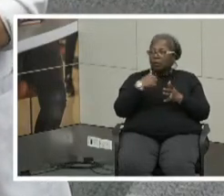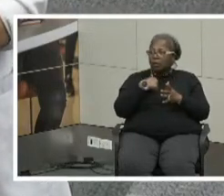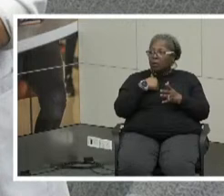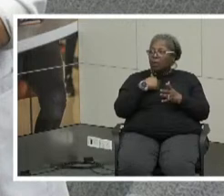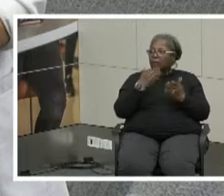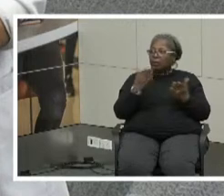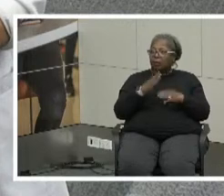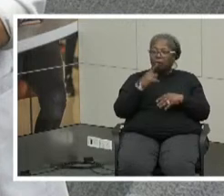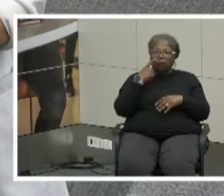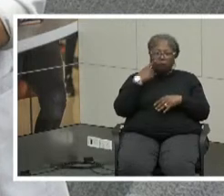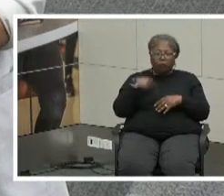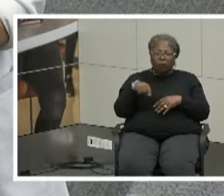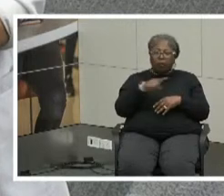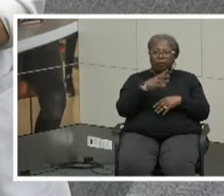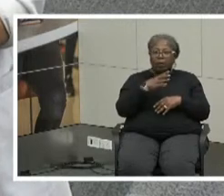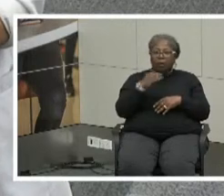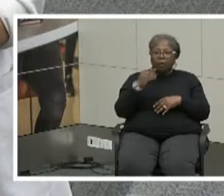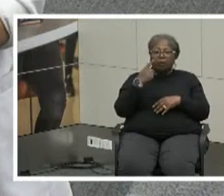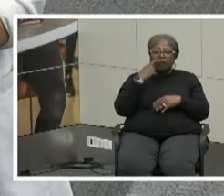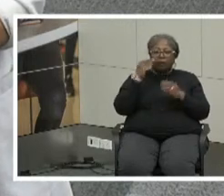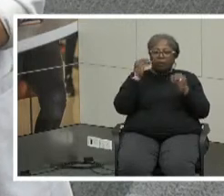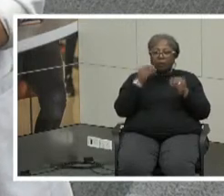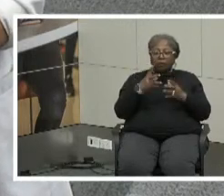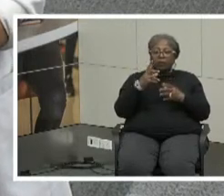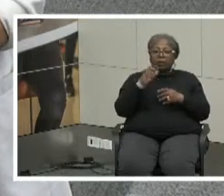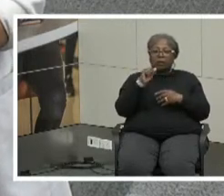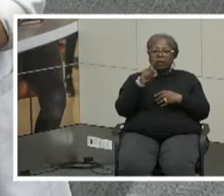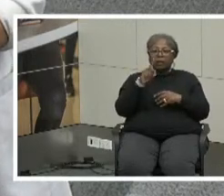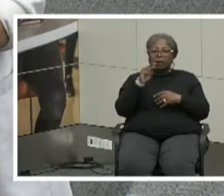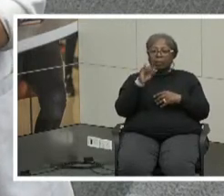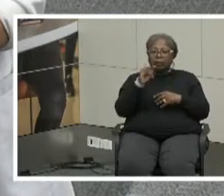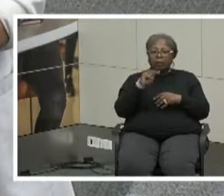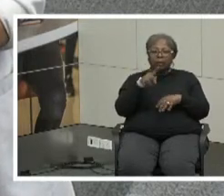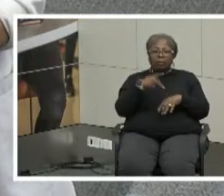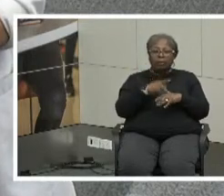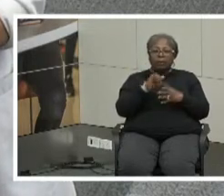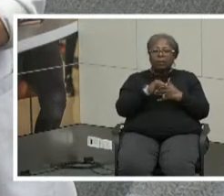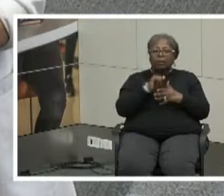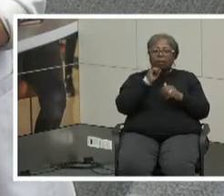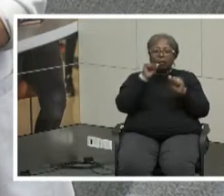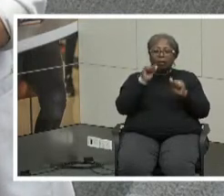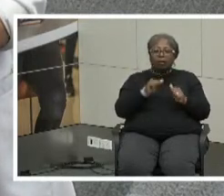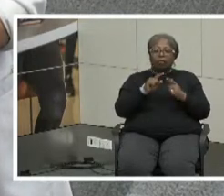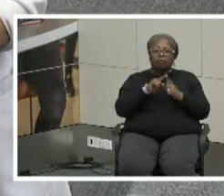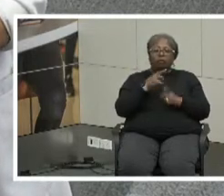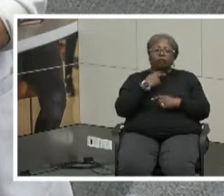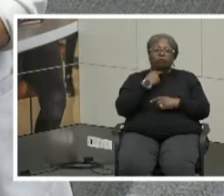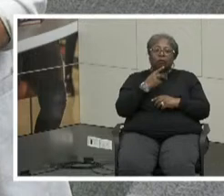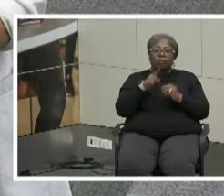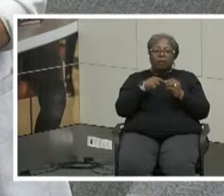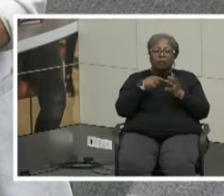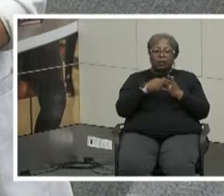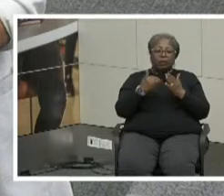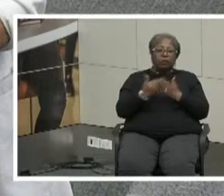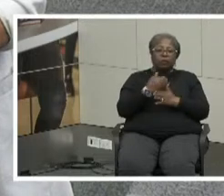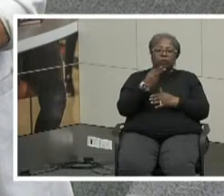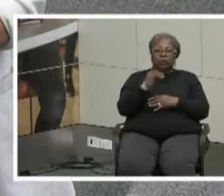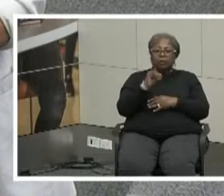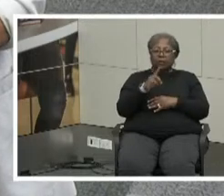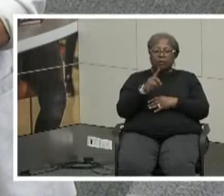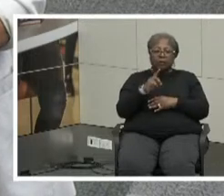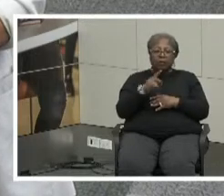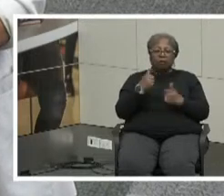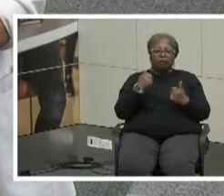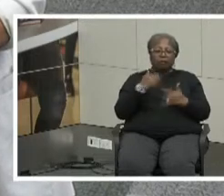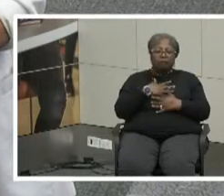here on their behalf and for the teachers the administrators principal that are unable to voice about this new HISD climate of